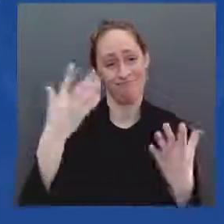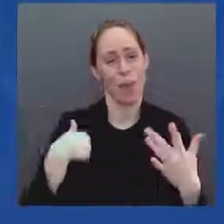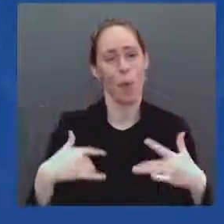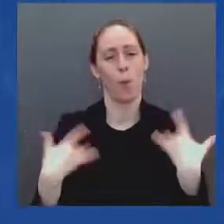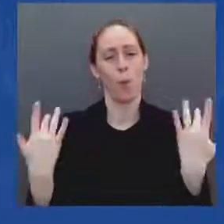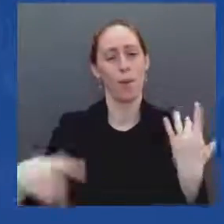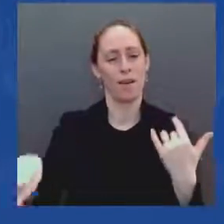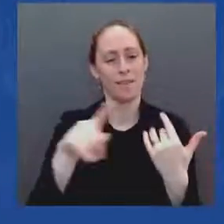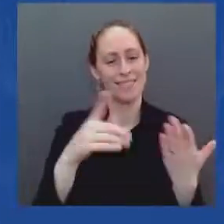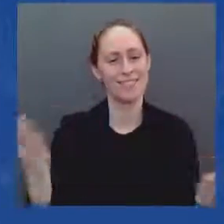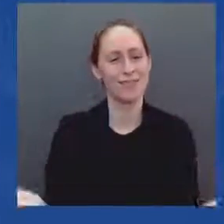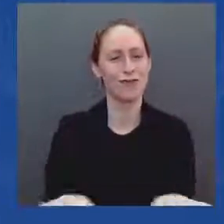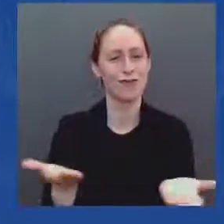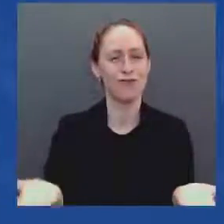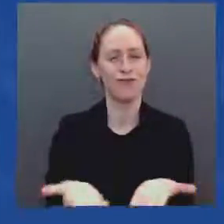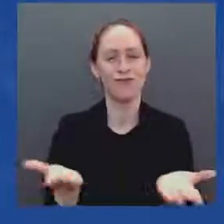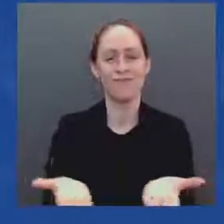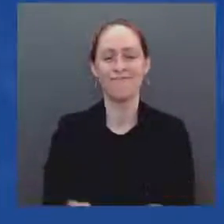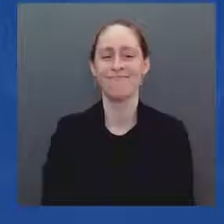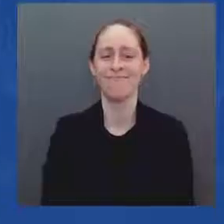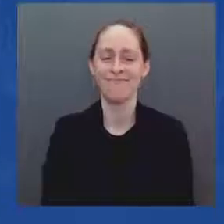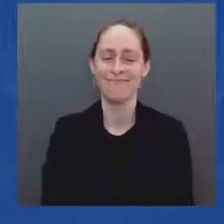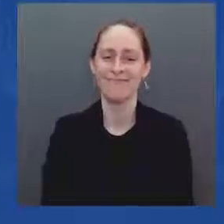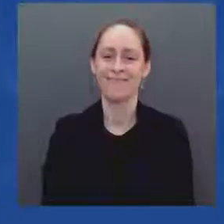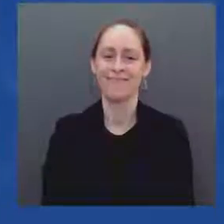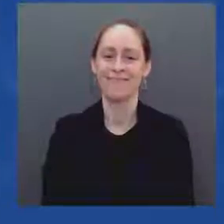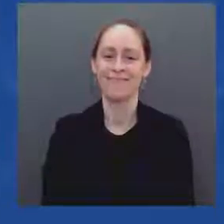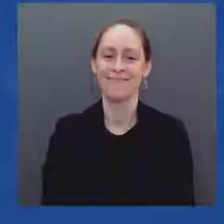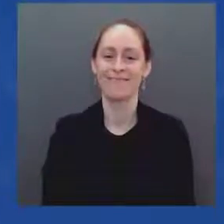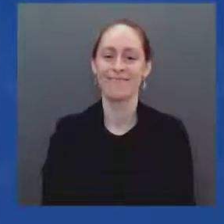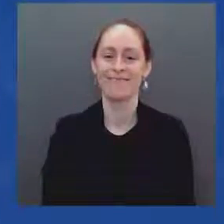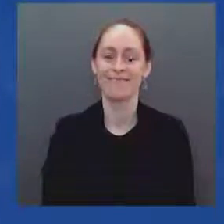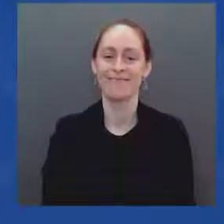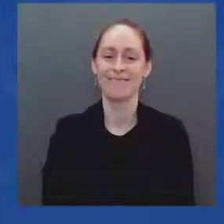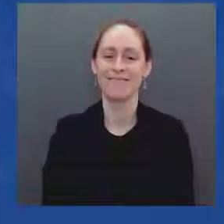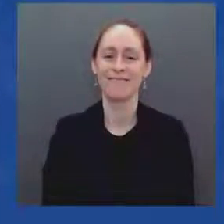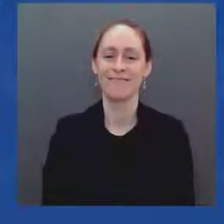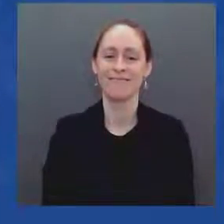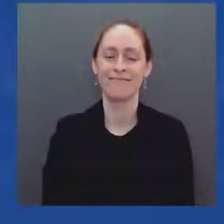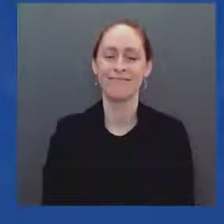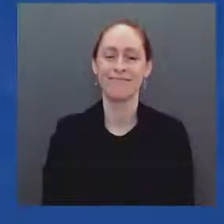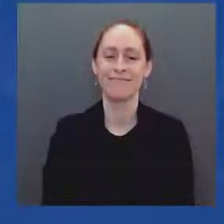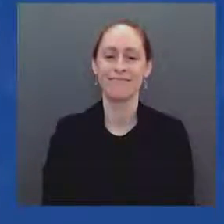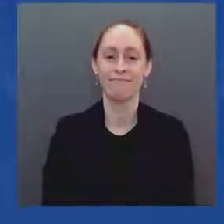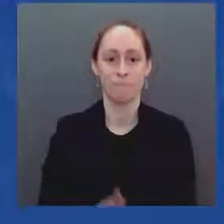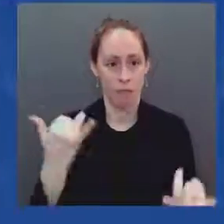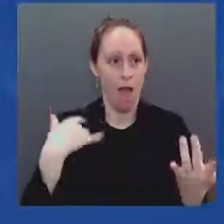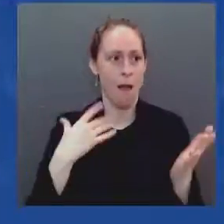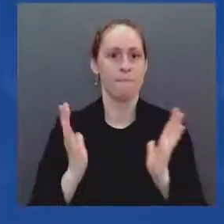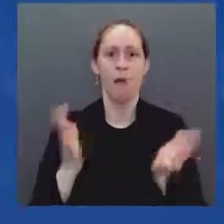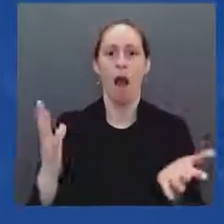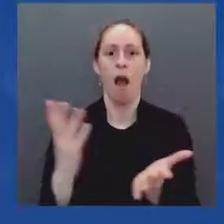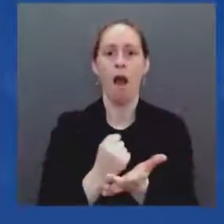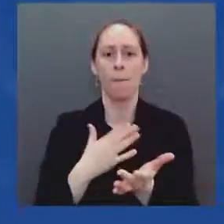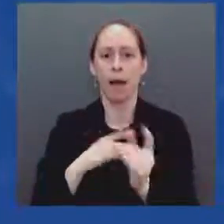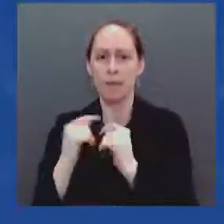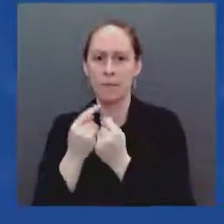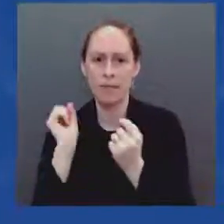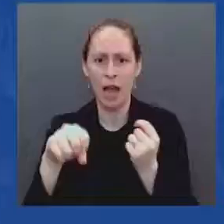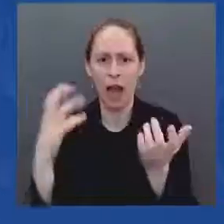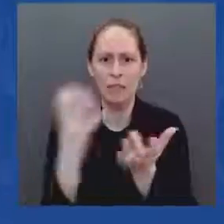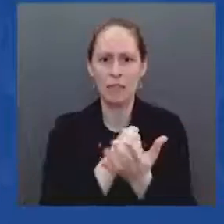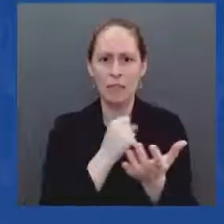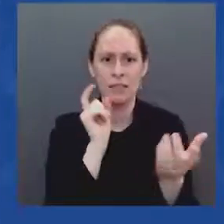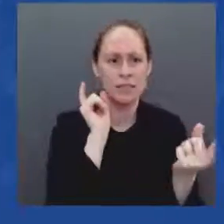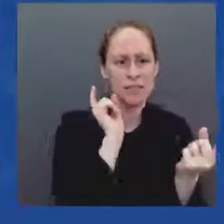team is getting a chance to meet you all, know you personally, and engage with you on the great concern that you have.